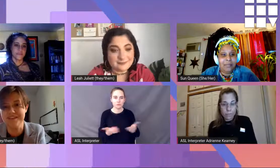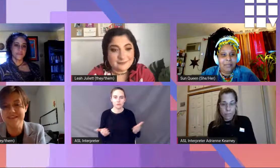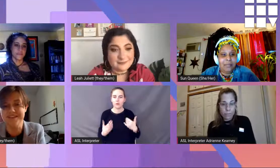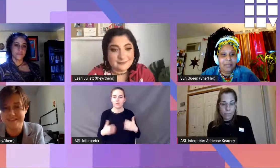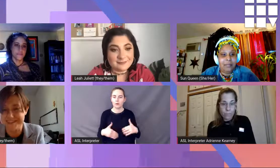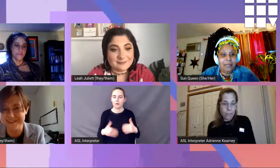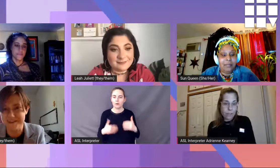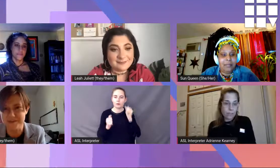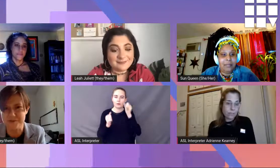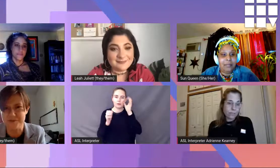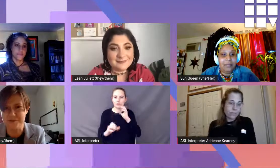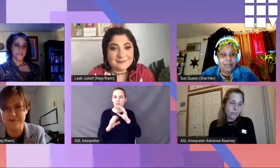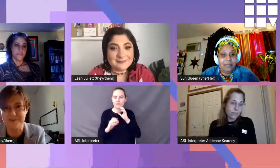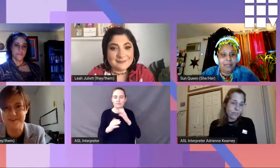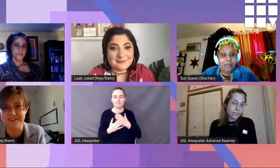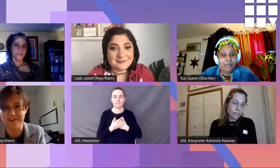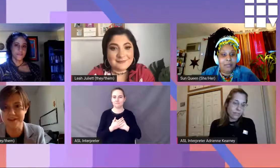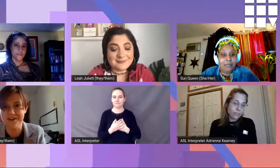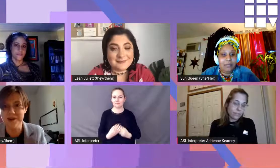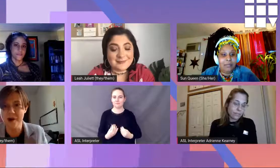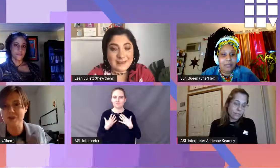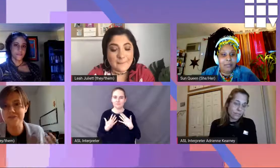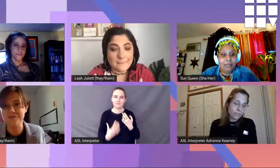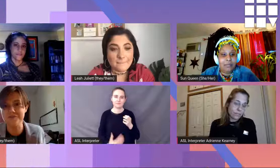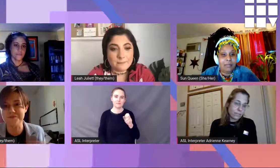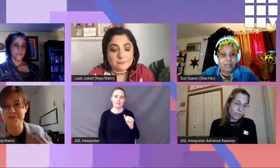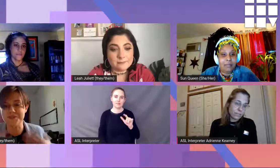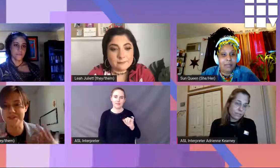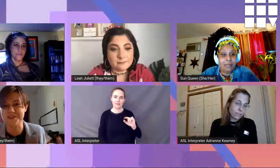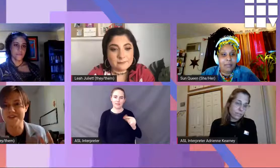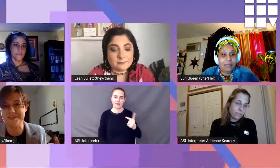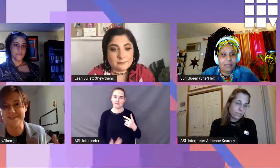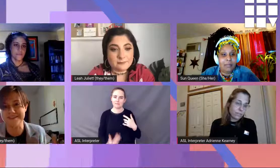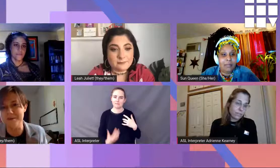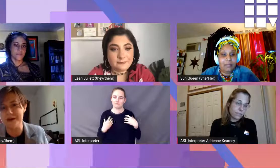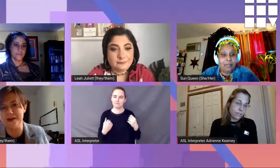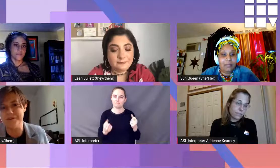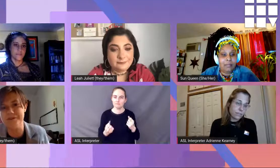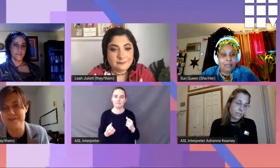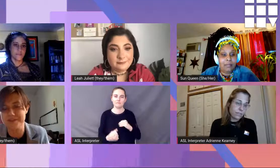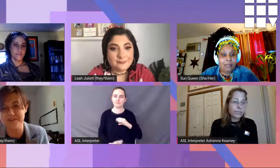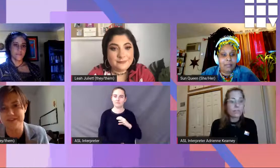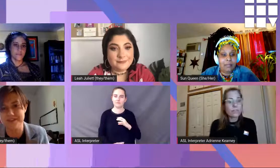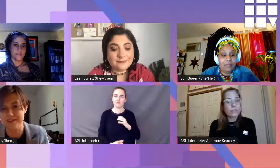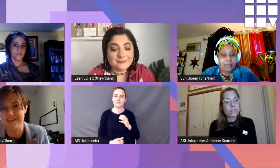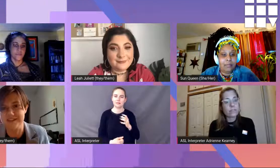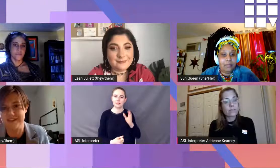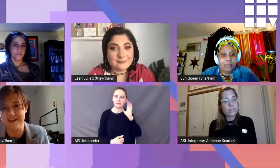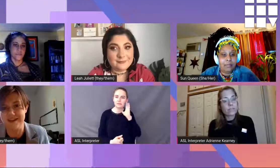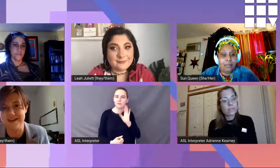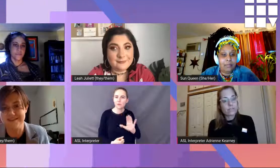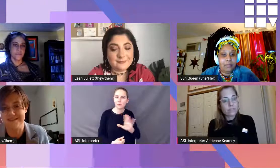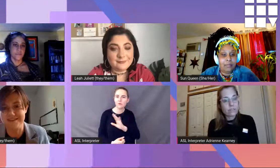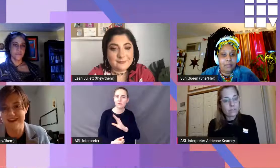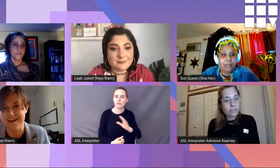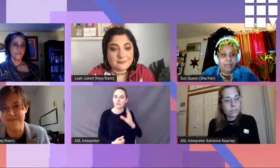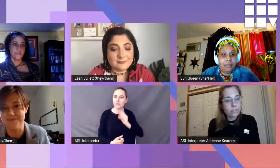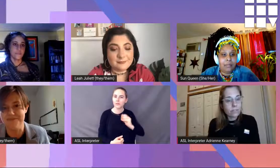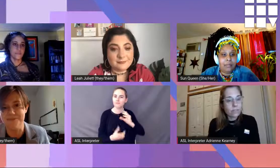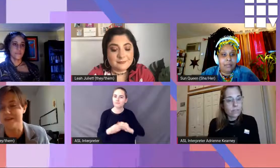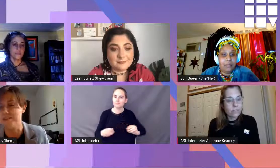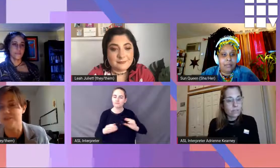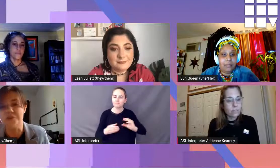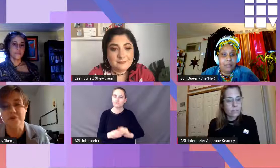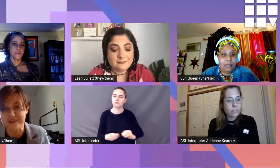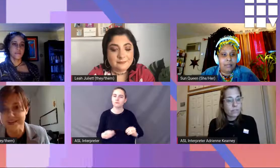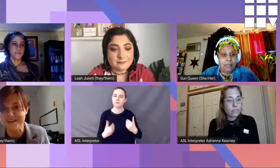incredibly healing to be able to hear all of you speak so authentically about your experiences and